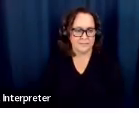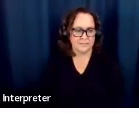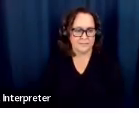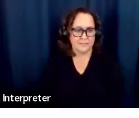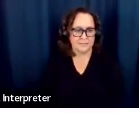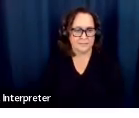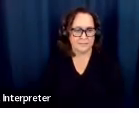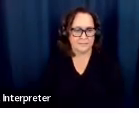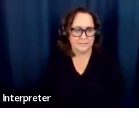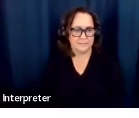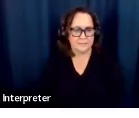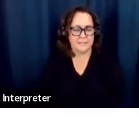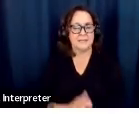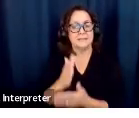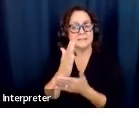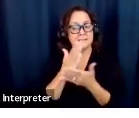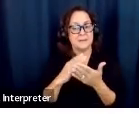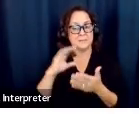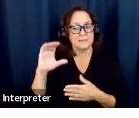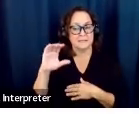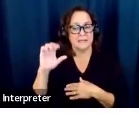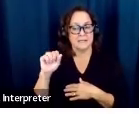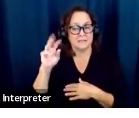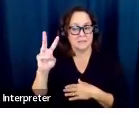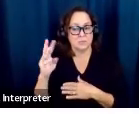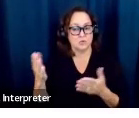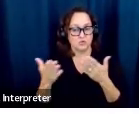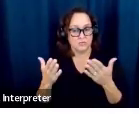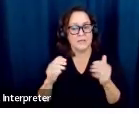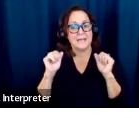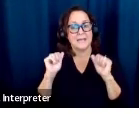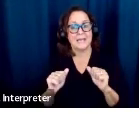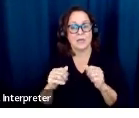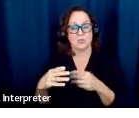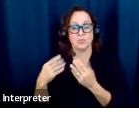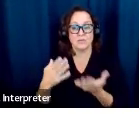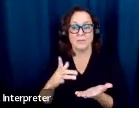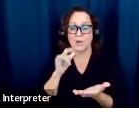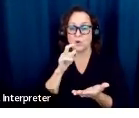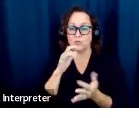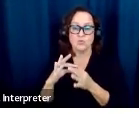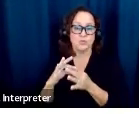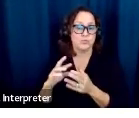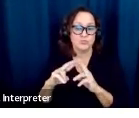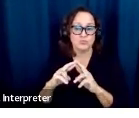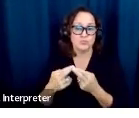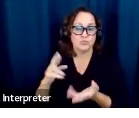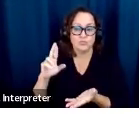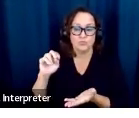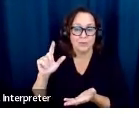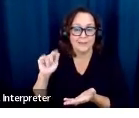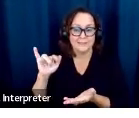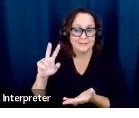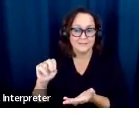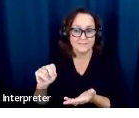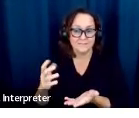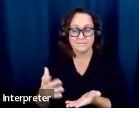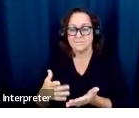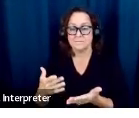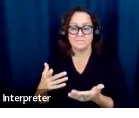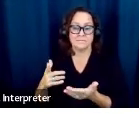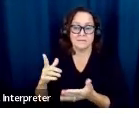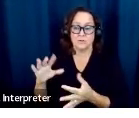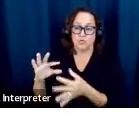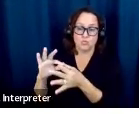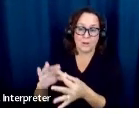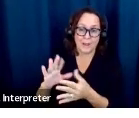Since some CSW services can also be provided by a relative. Relatives include anyone related to the participant by birth or